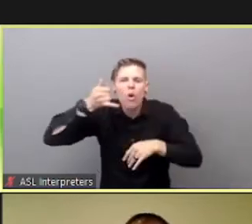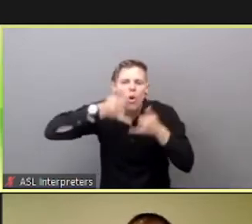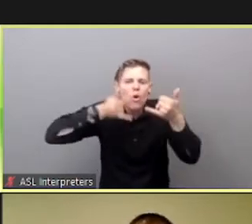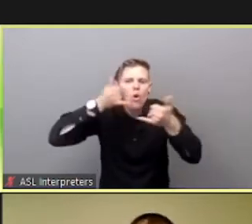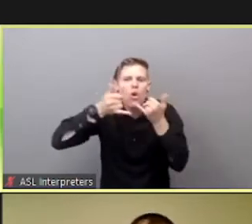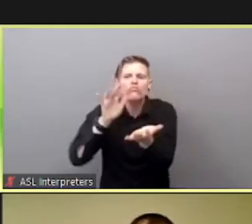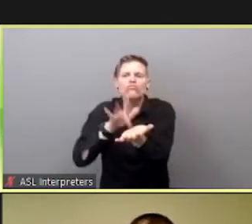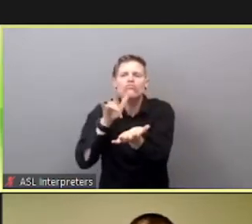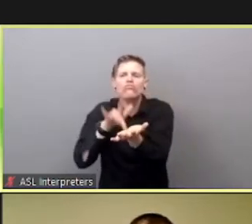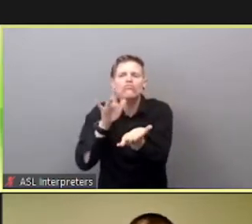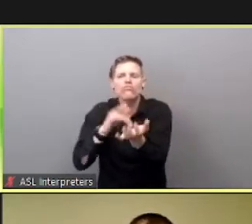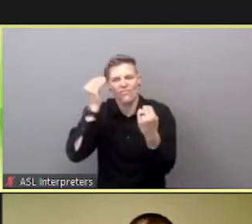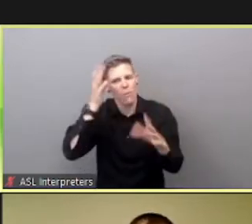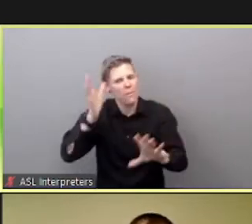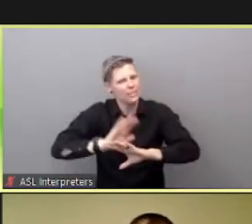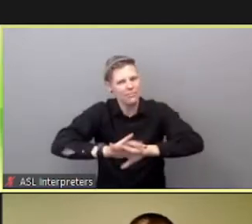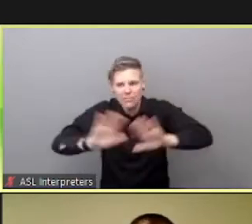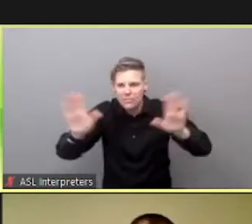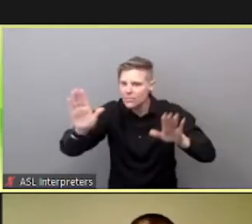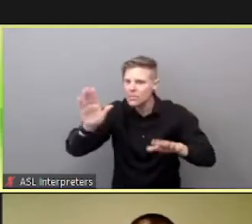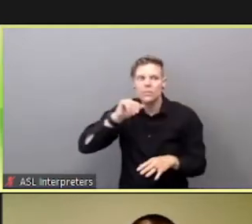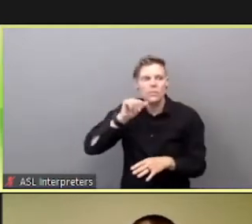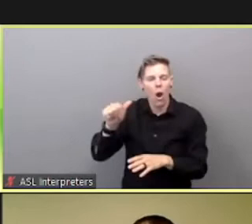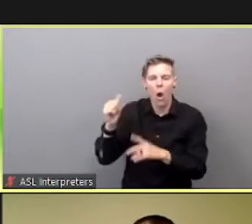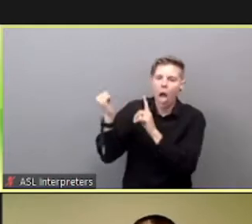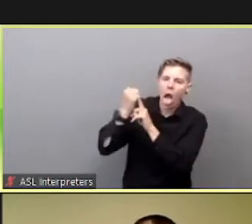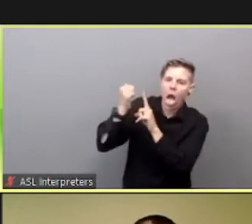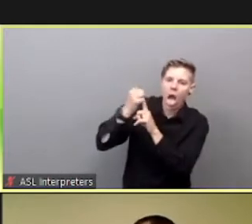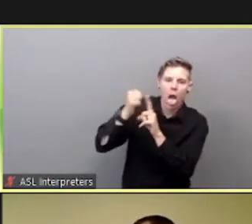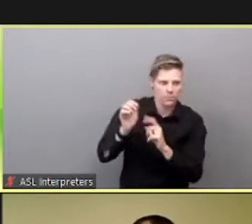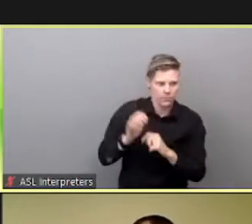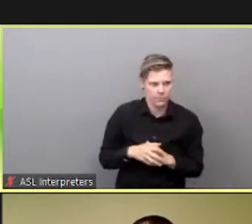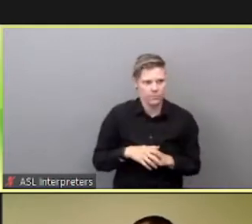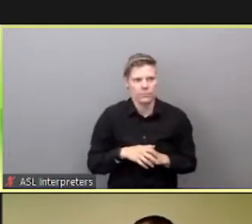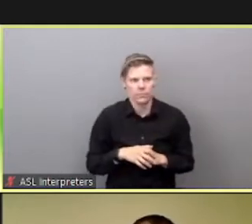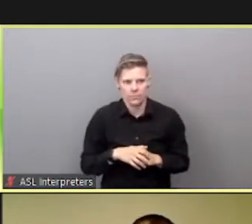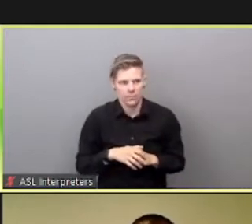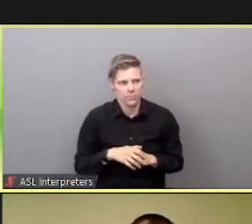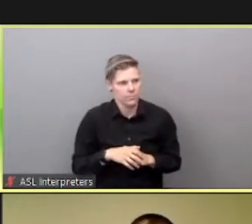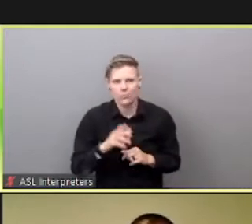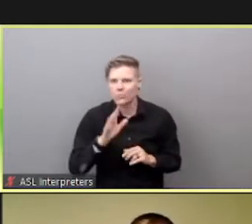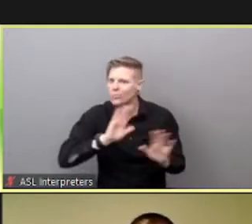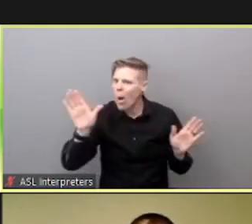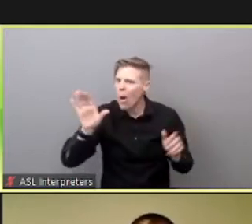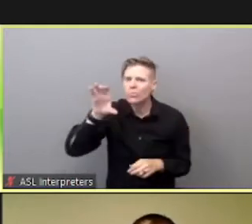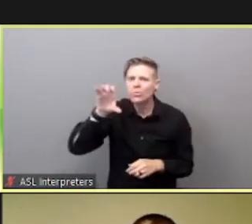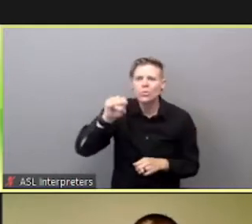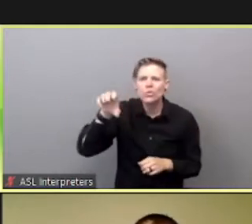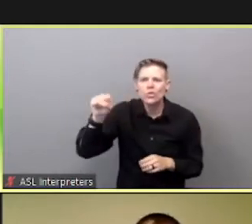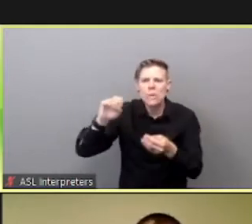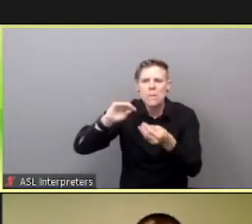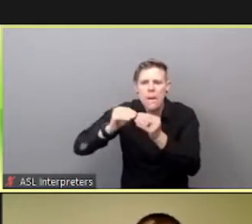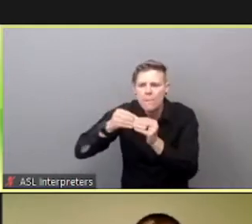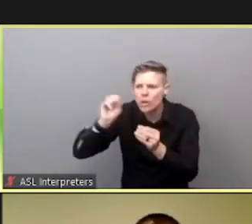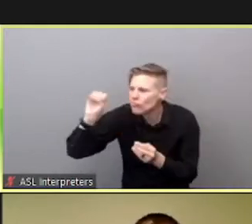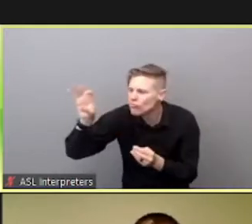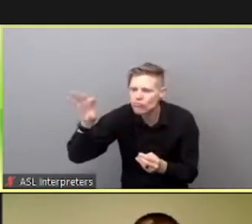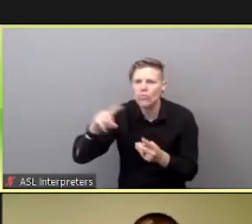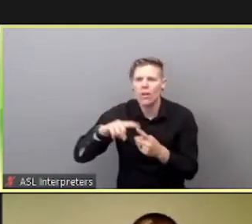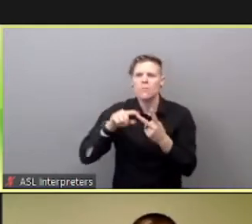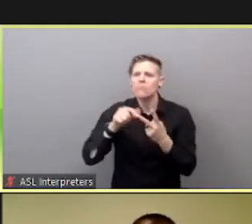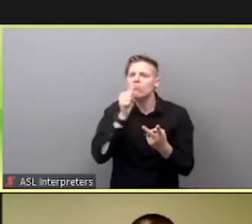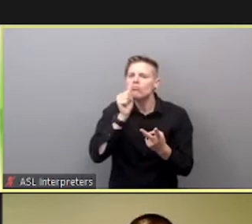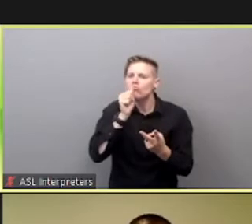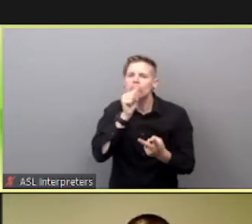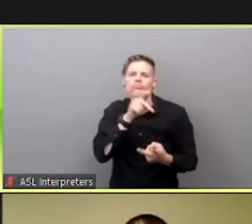give out social security numbers, passwords to any accounts, UI or otherwise, or any personal banking information. So